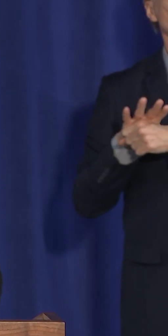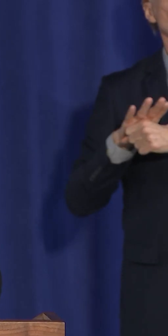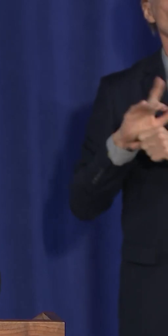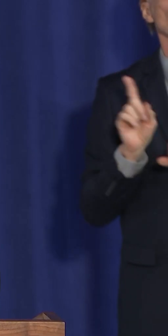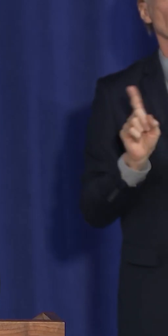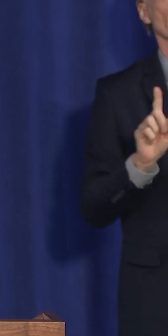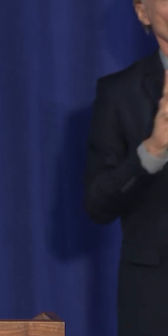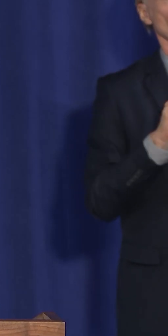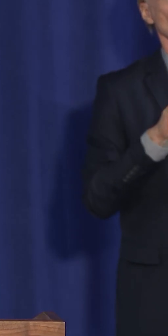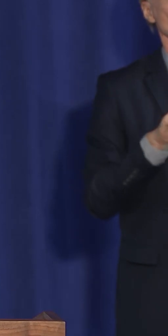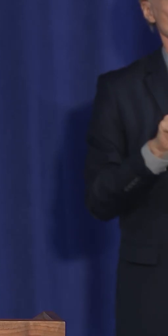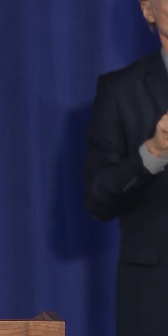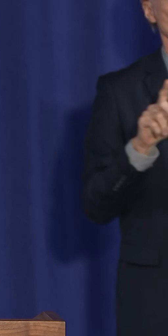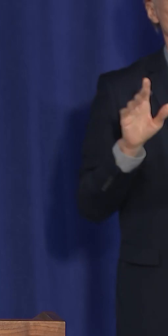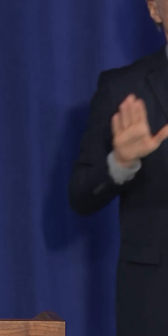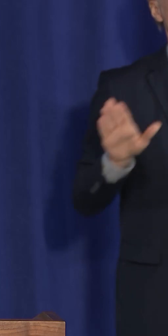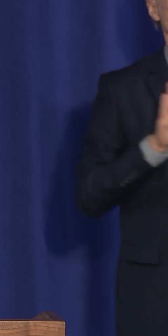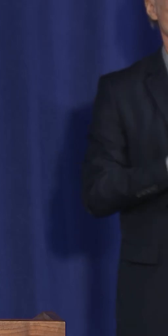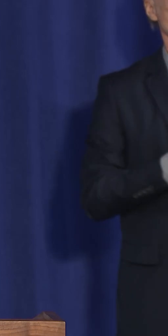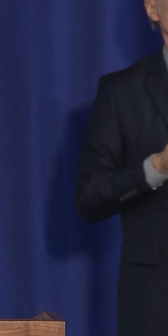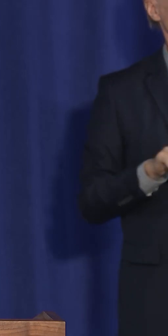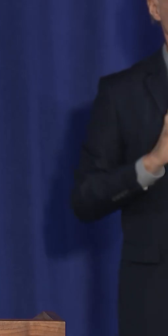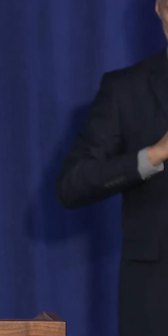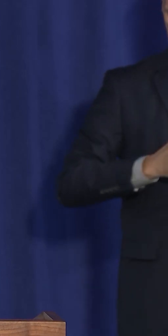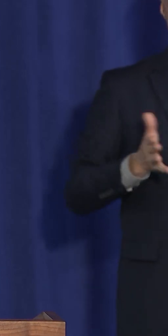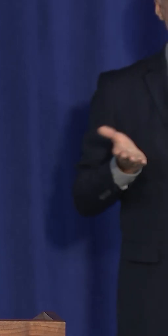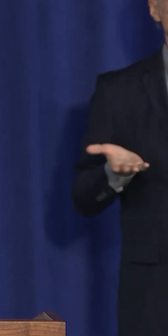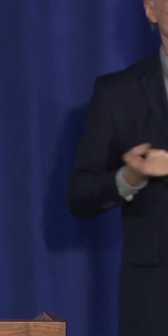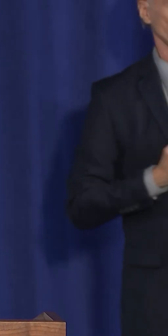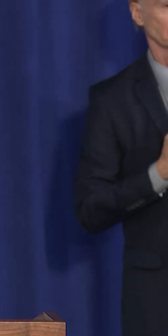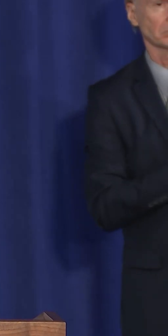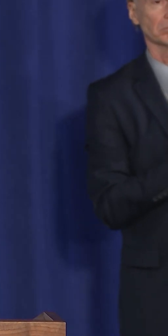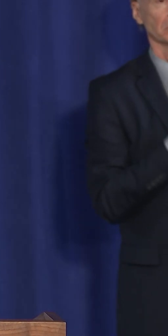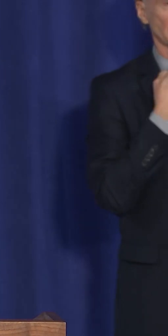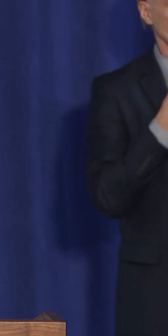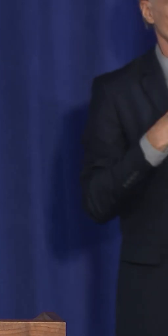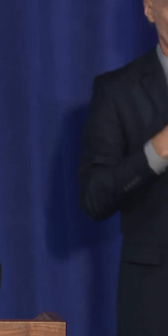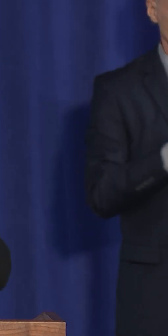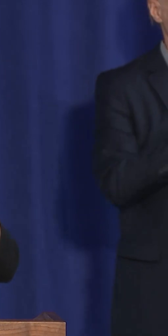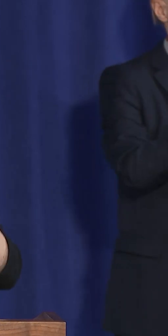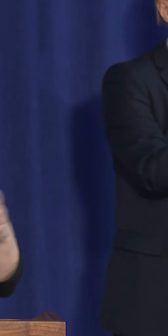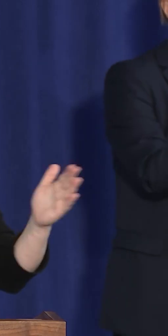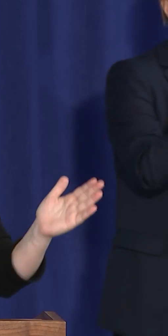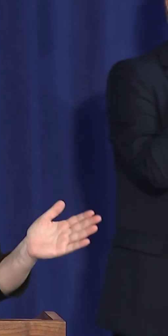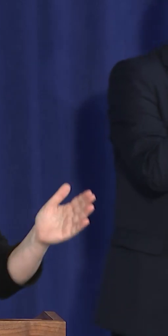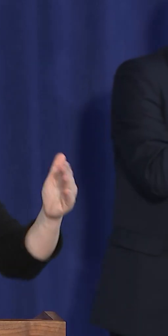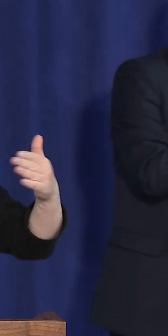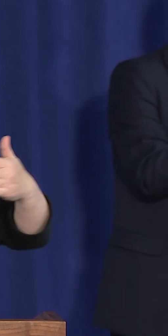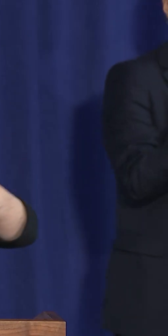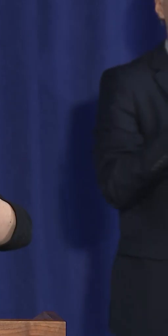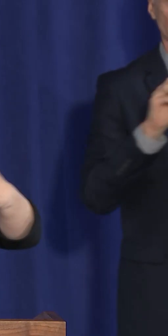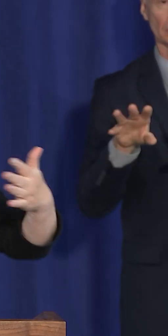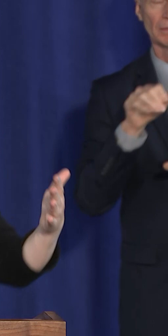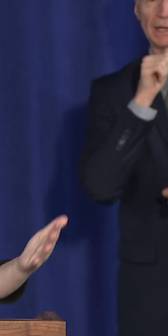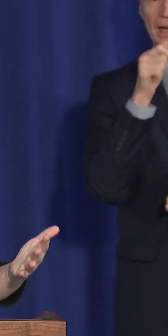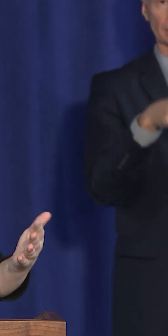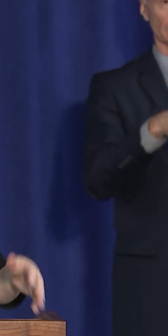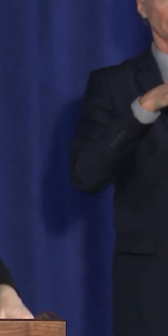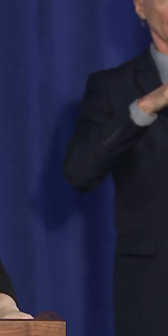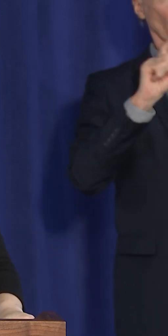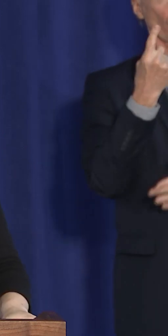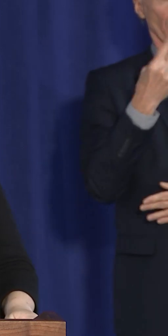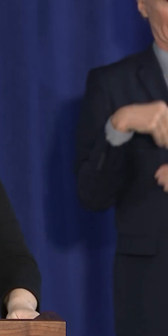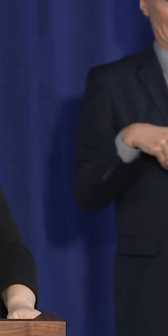wards. We have encouraged them. It is fine with me for them to say they're going to go to this community-based organization. It does not all have to be done through